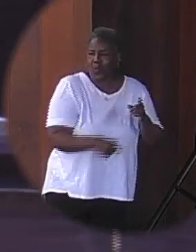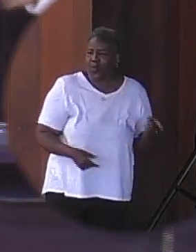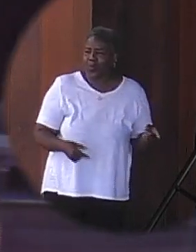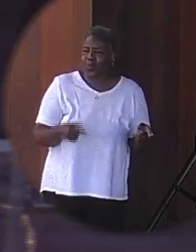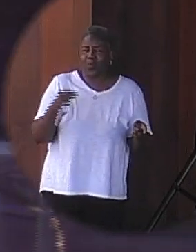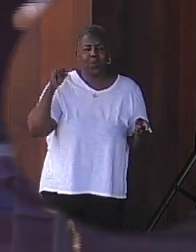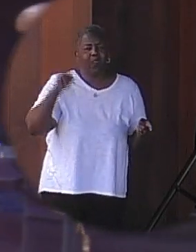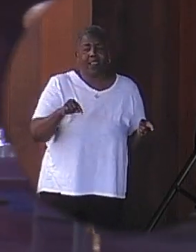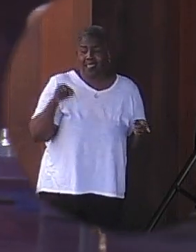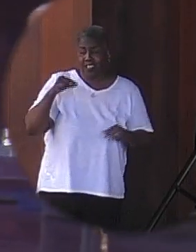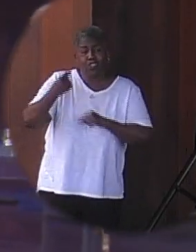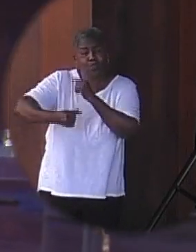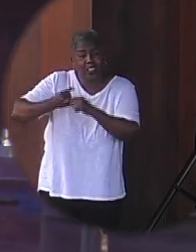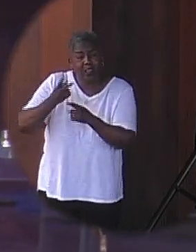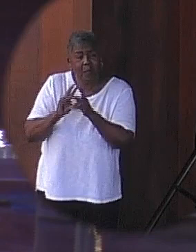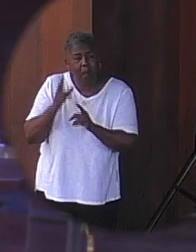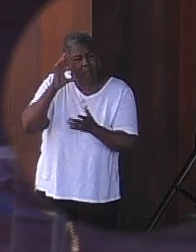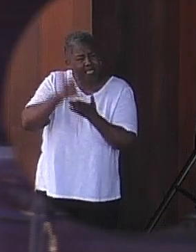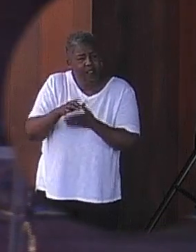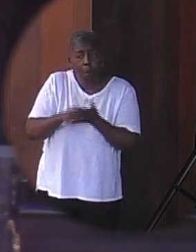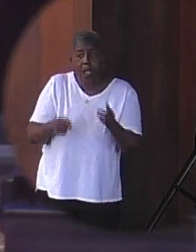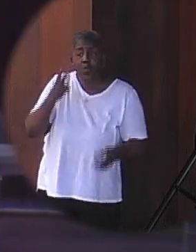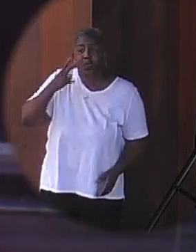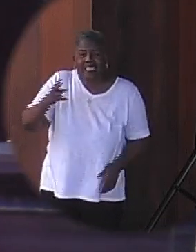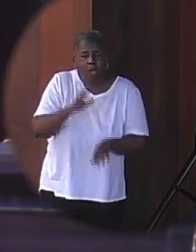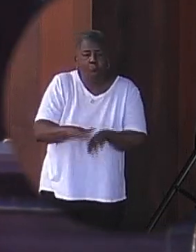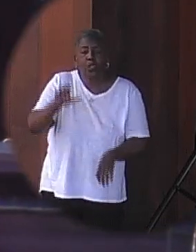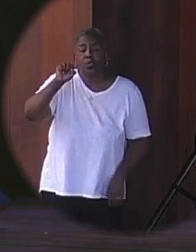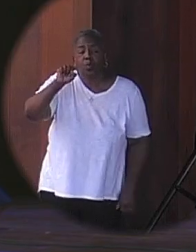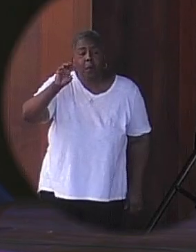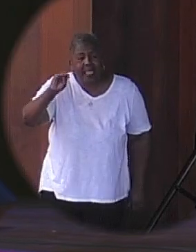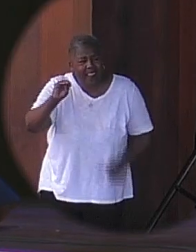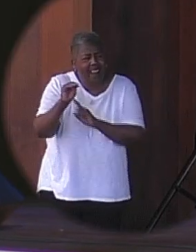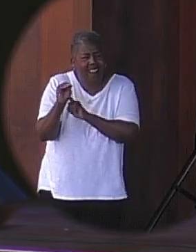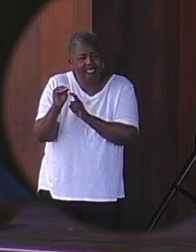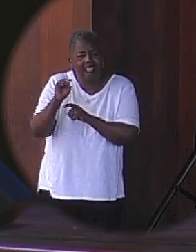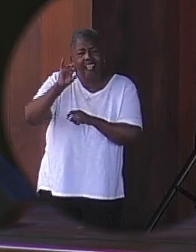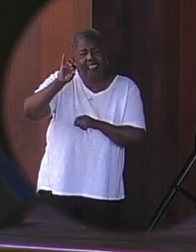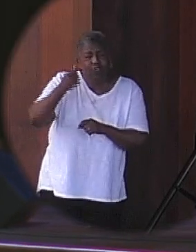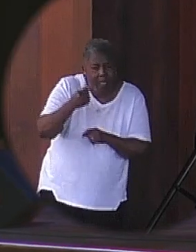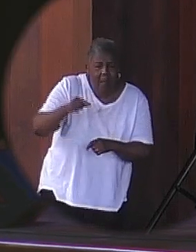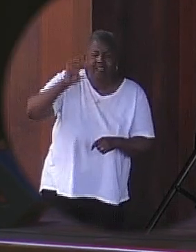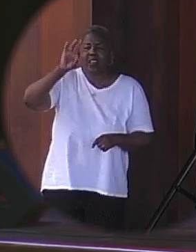there's a generation that believes what you get on social media is what is true.